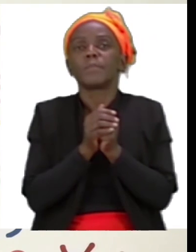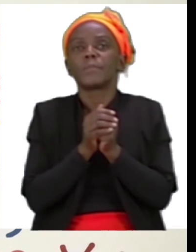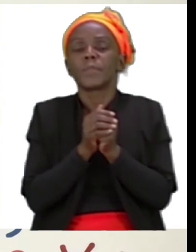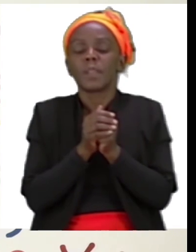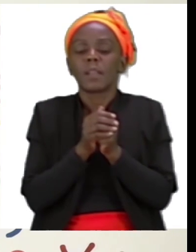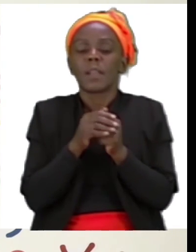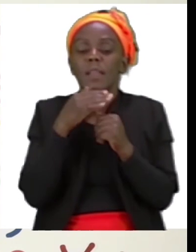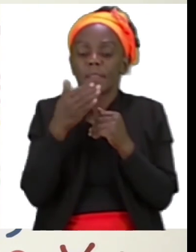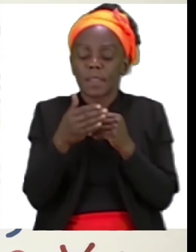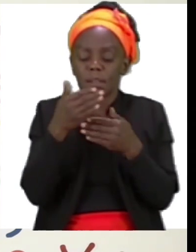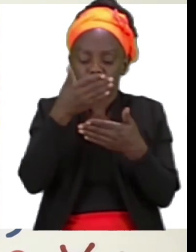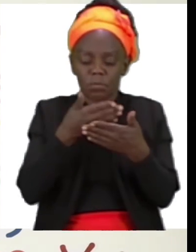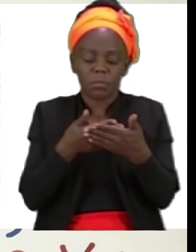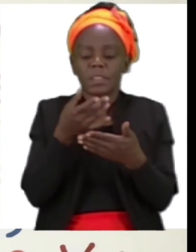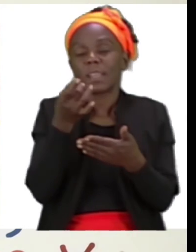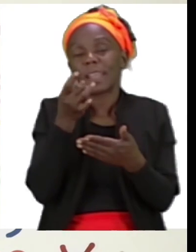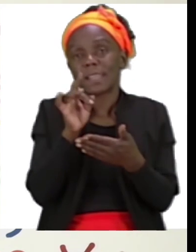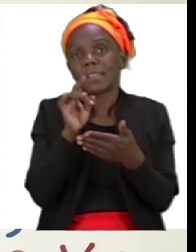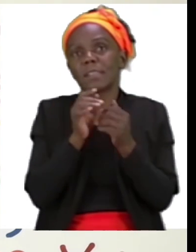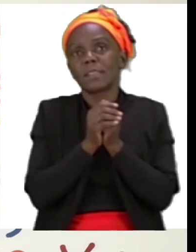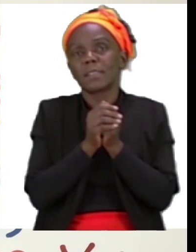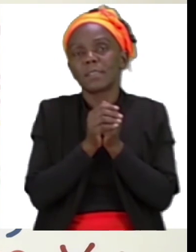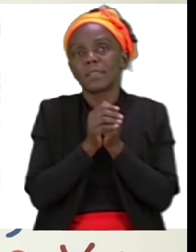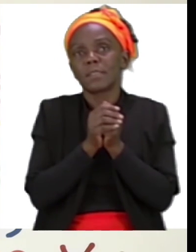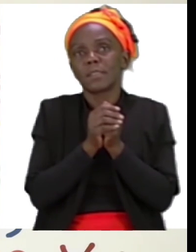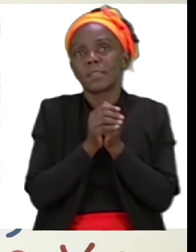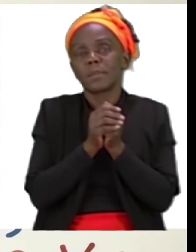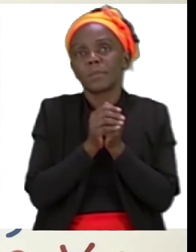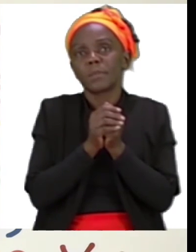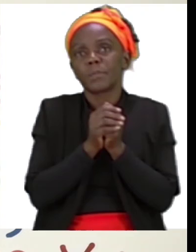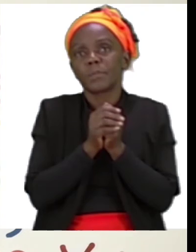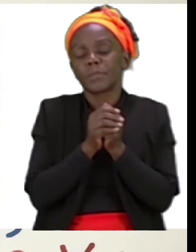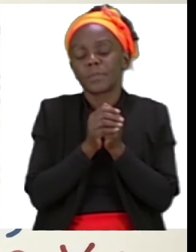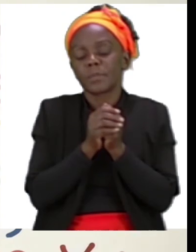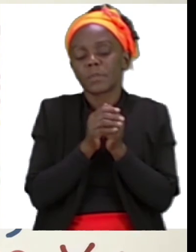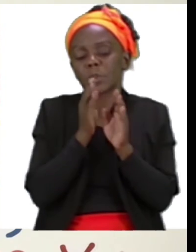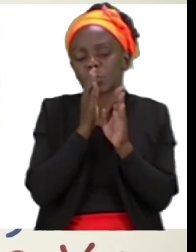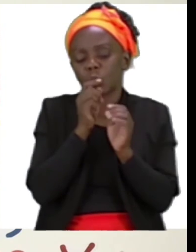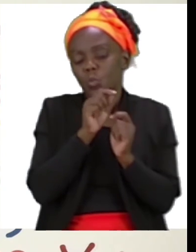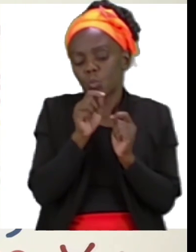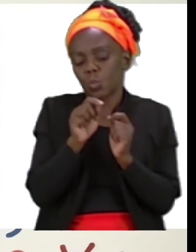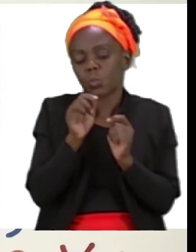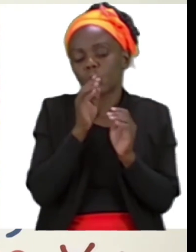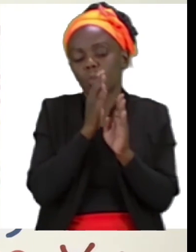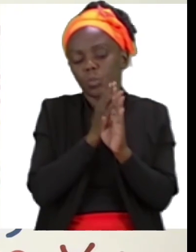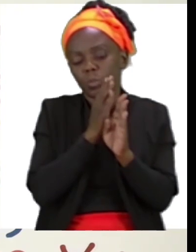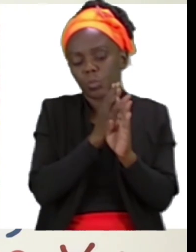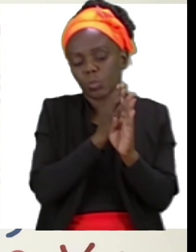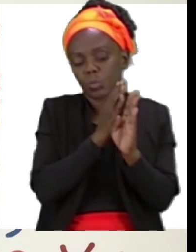page 8, make sure you say the word slowly so that you know which sounds it is